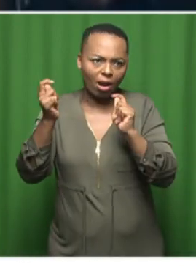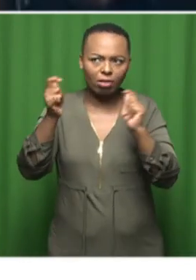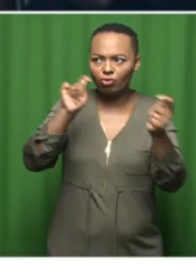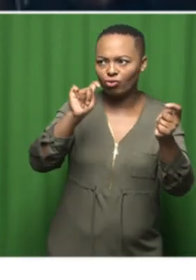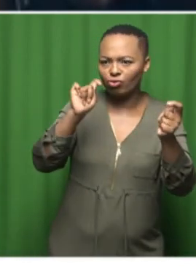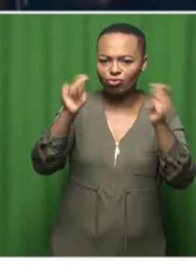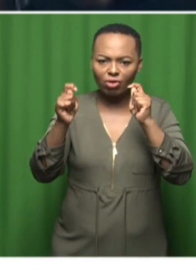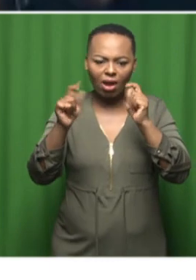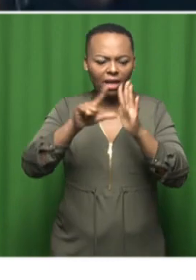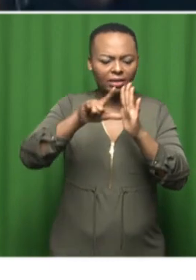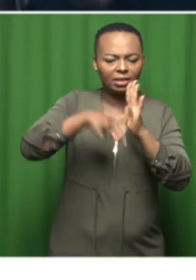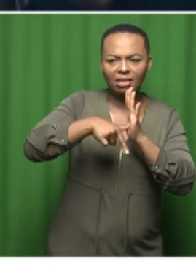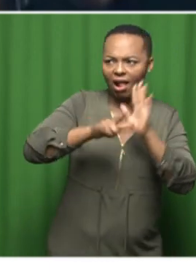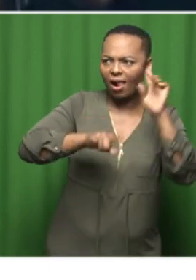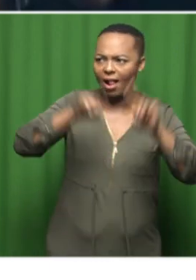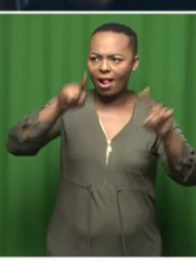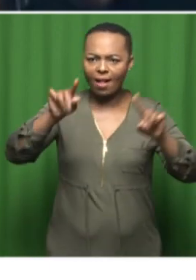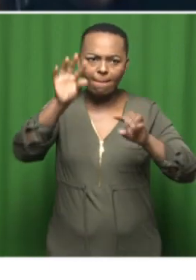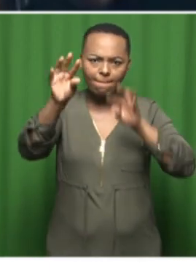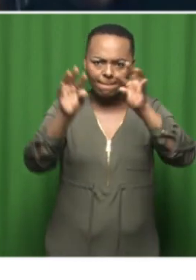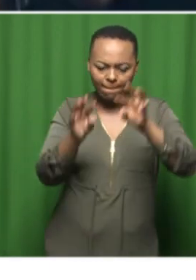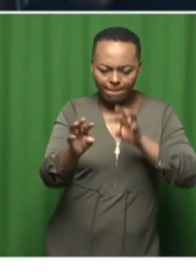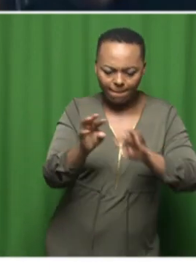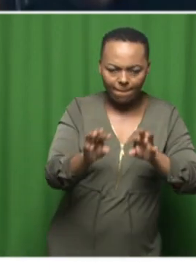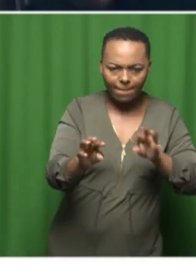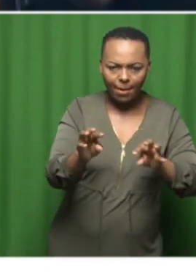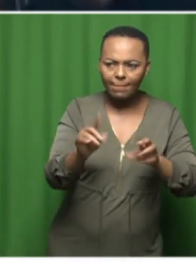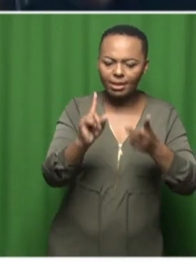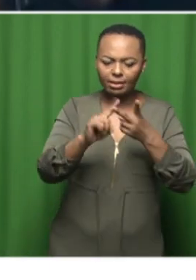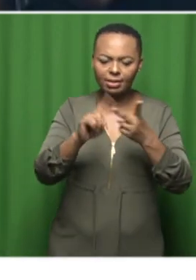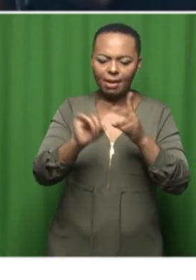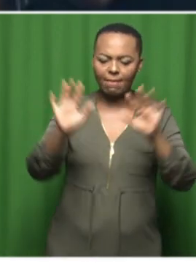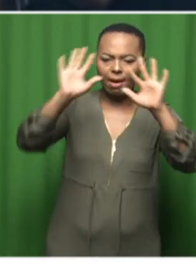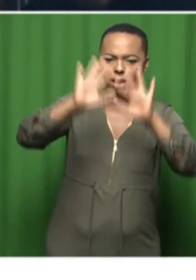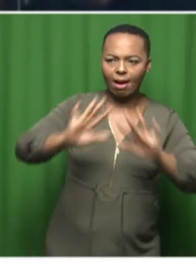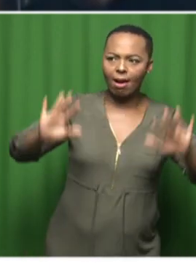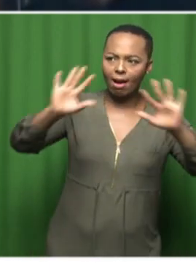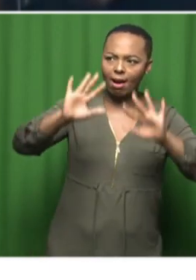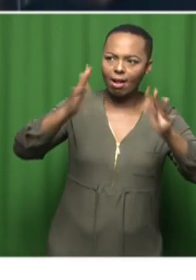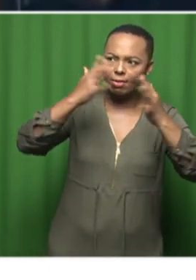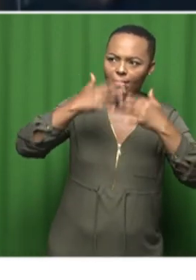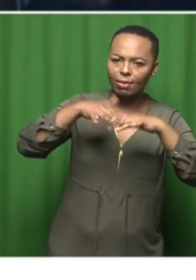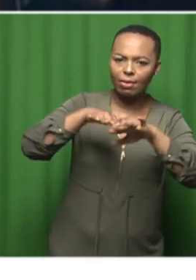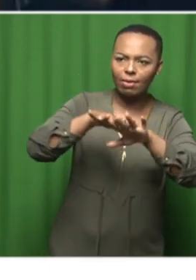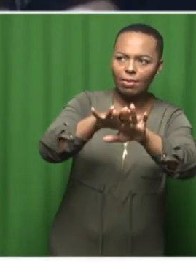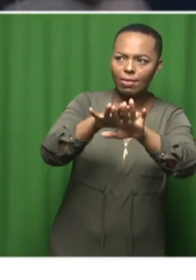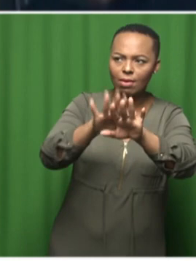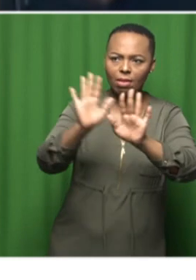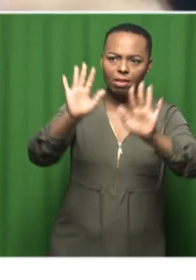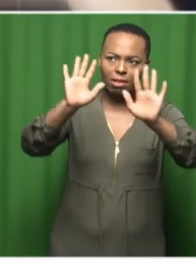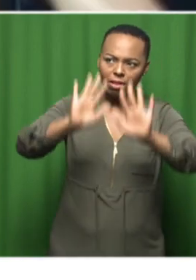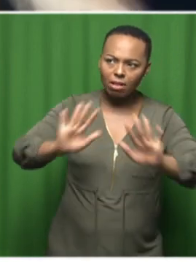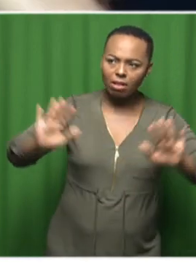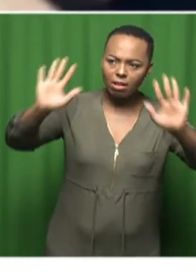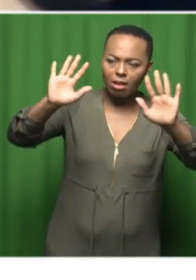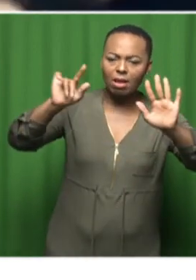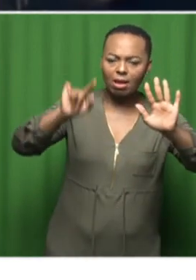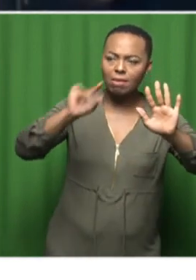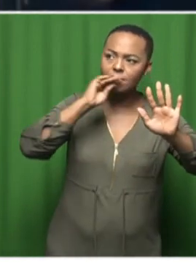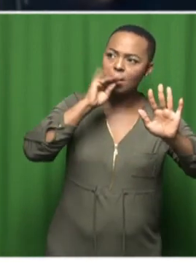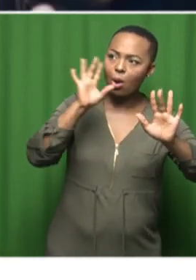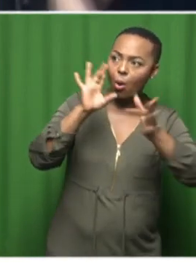design patterns and colors to suit the space and to suit the brief. So if your home has